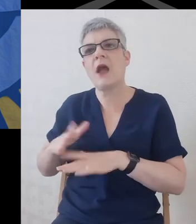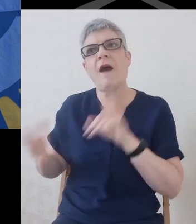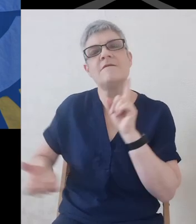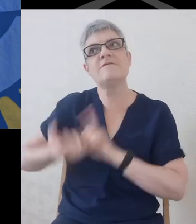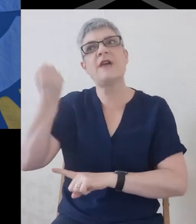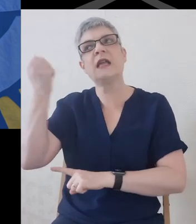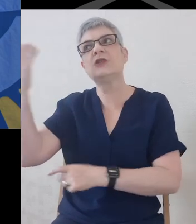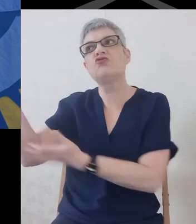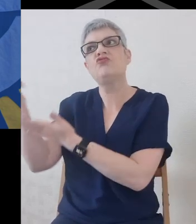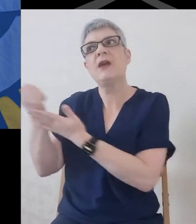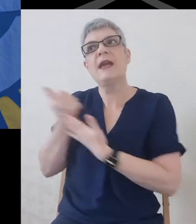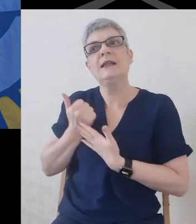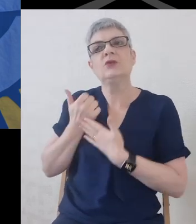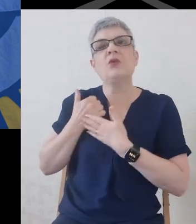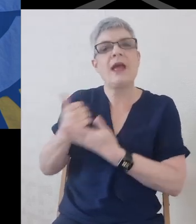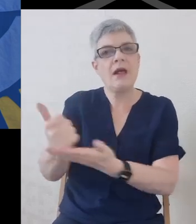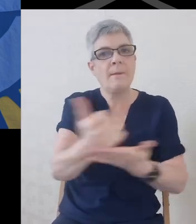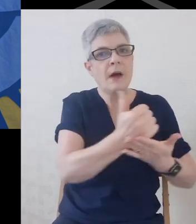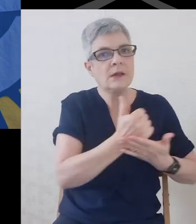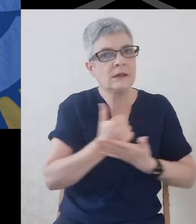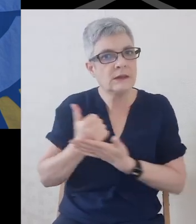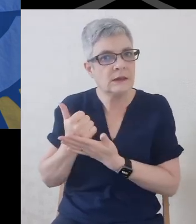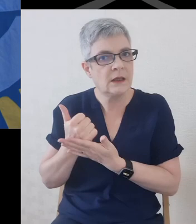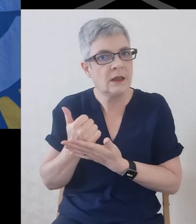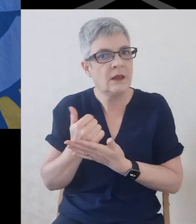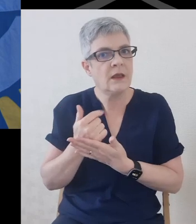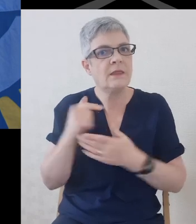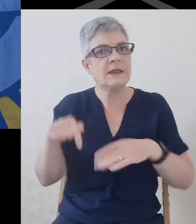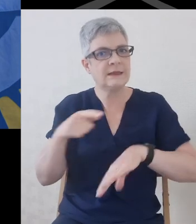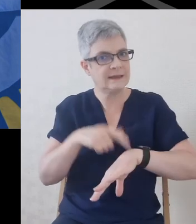us in our time of need."